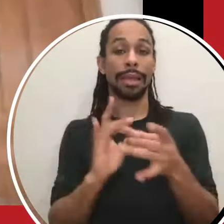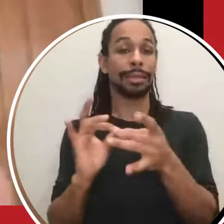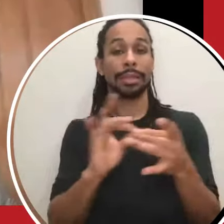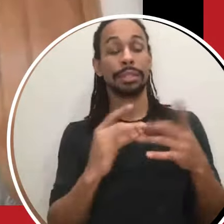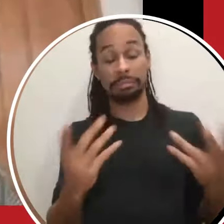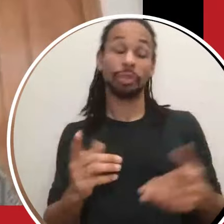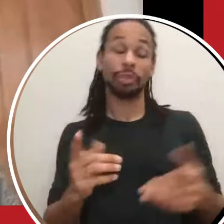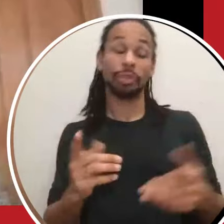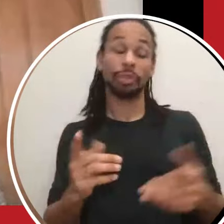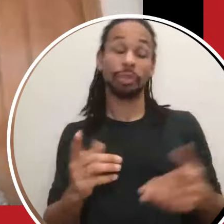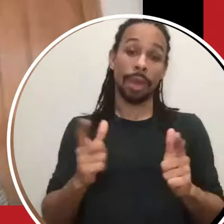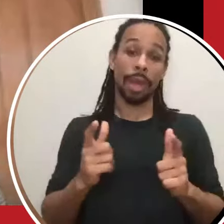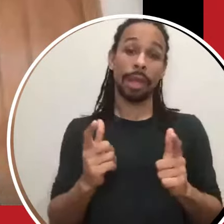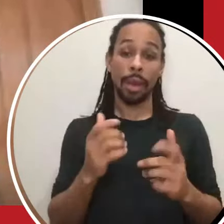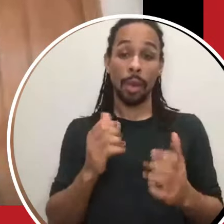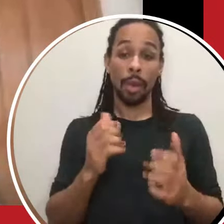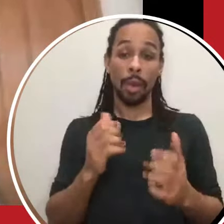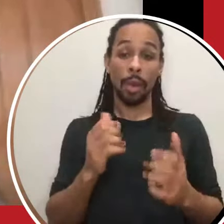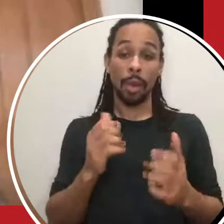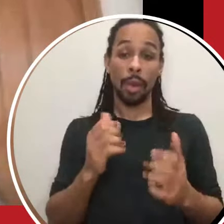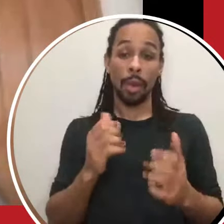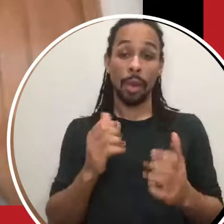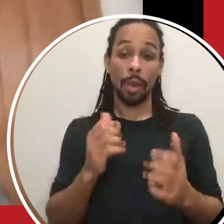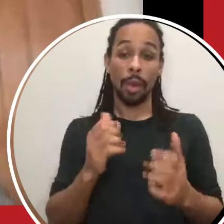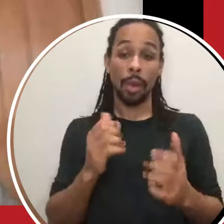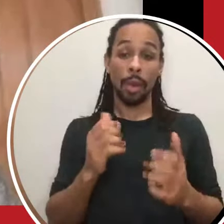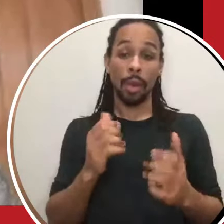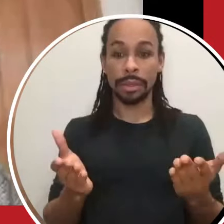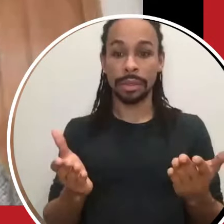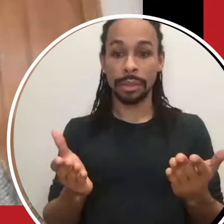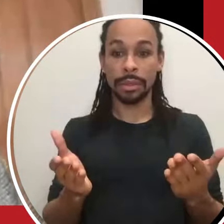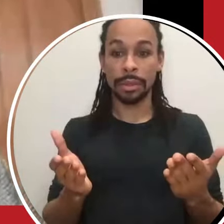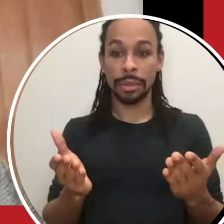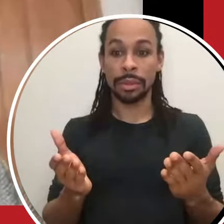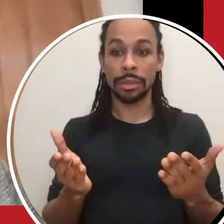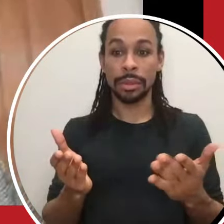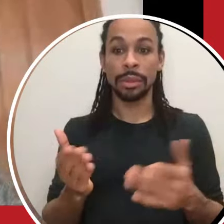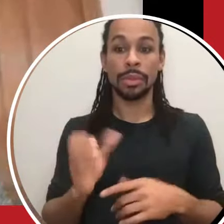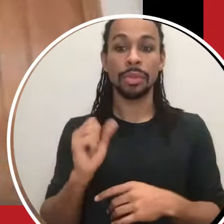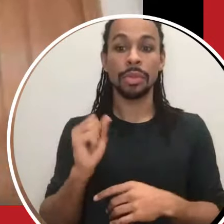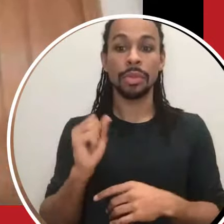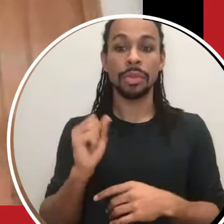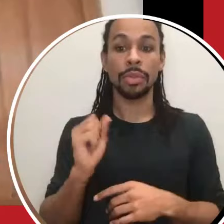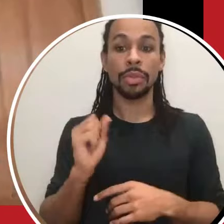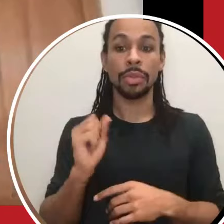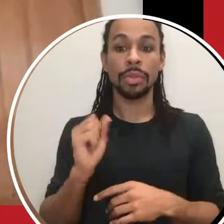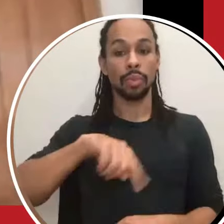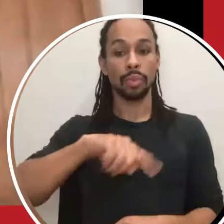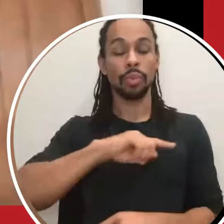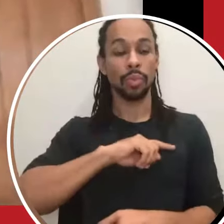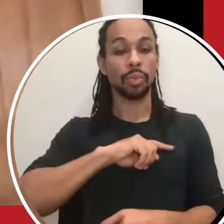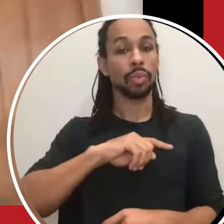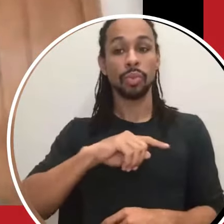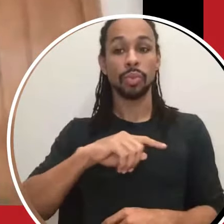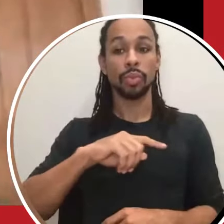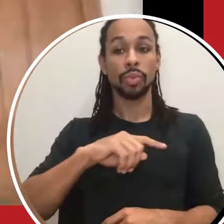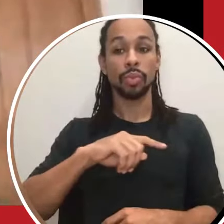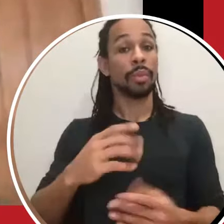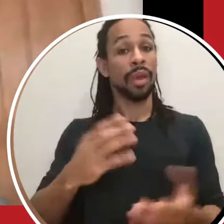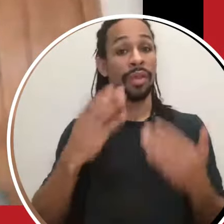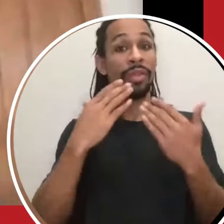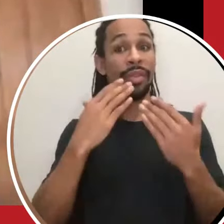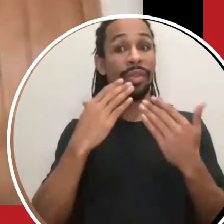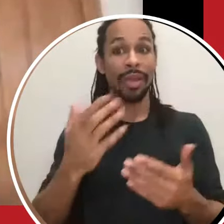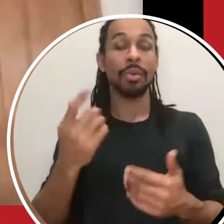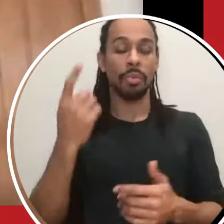know, to think about how would the world be when we change it. So yeah, thanks